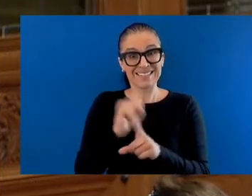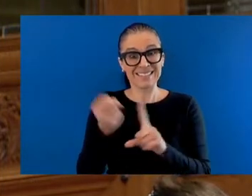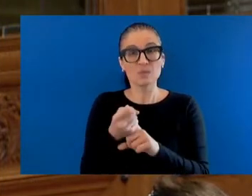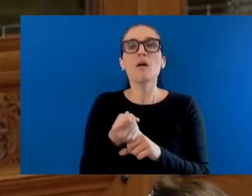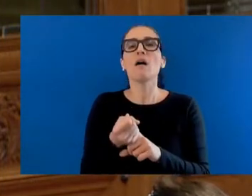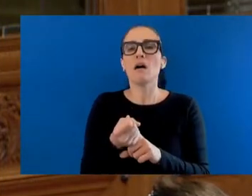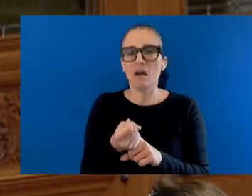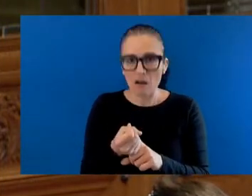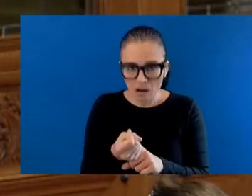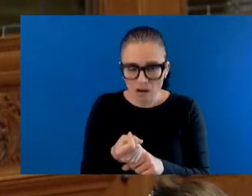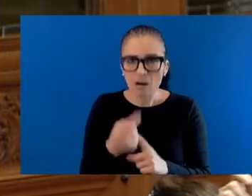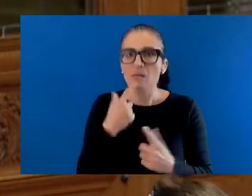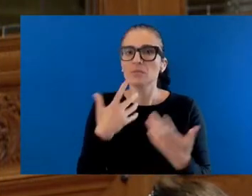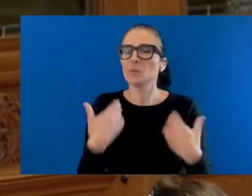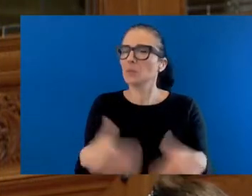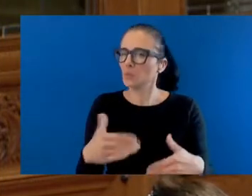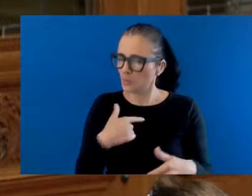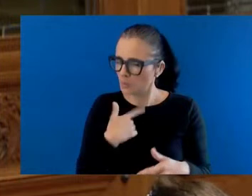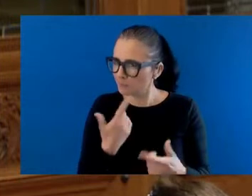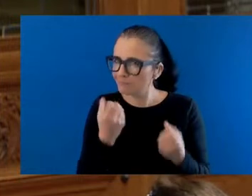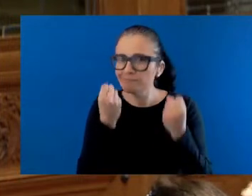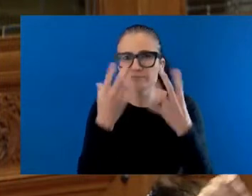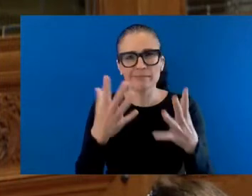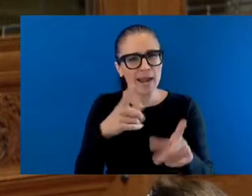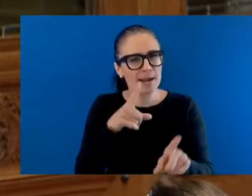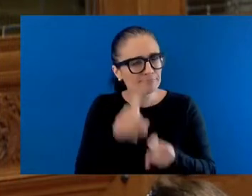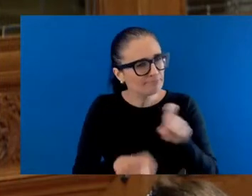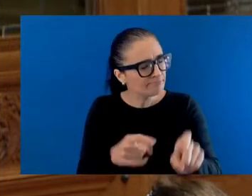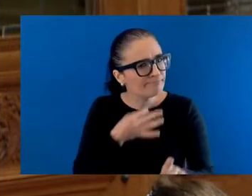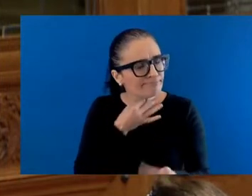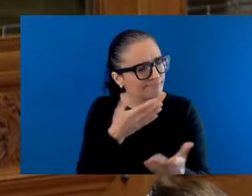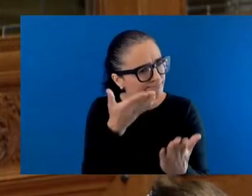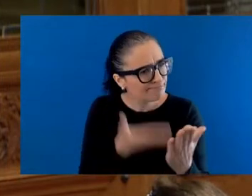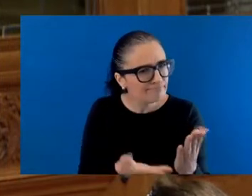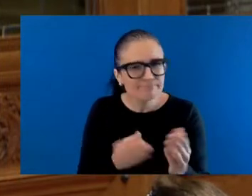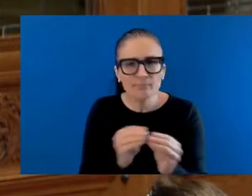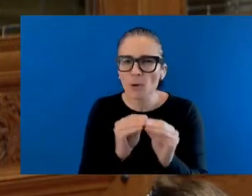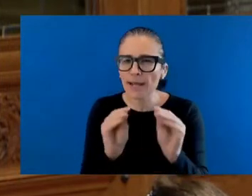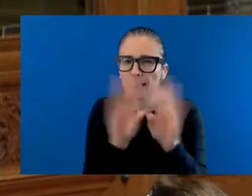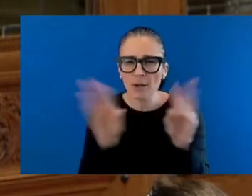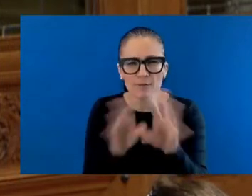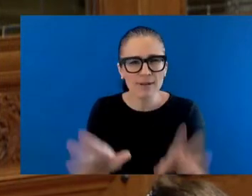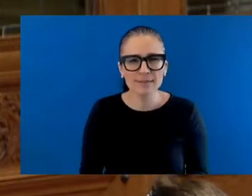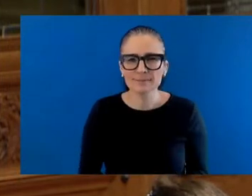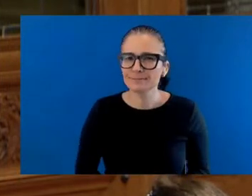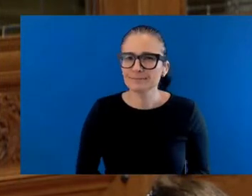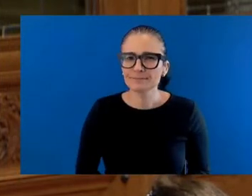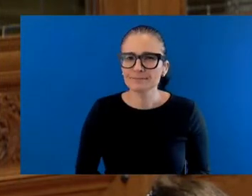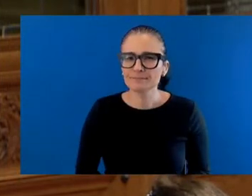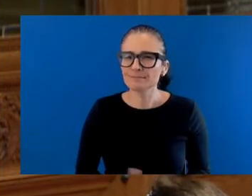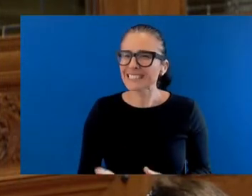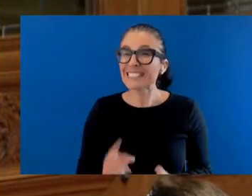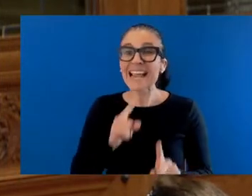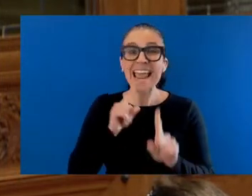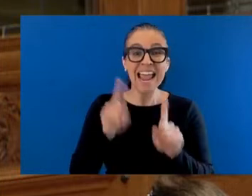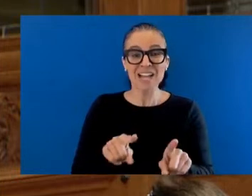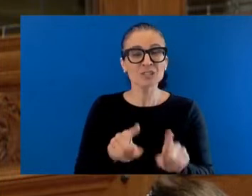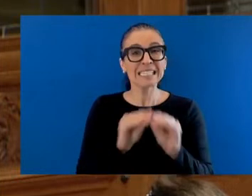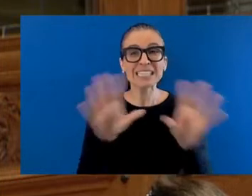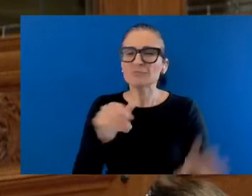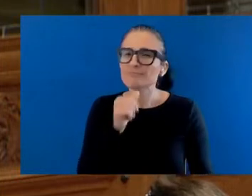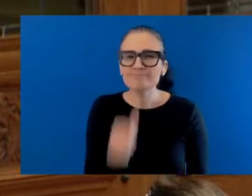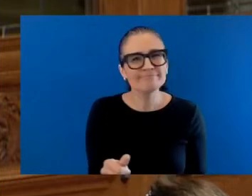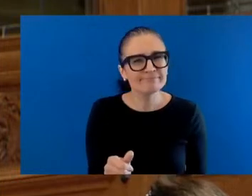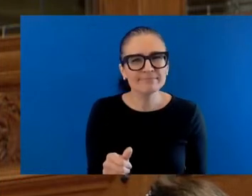up, and I don't think that there was a particularly clear answer given the other day when this was raised. And I think